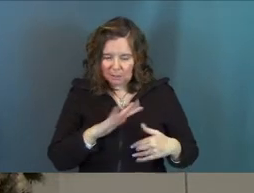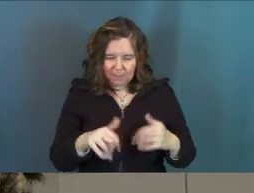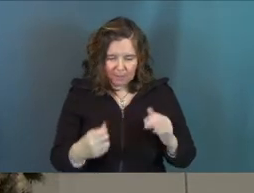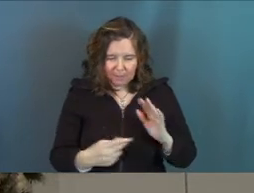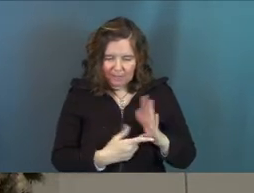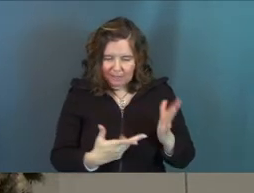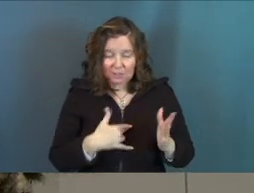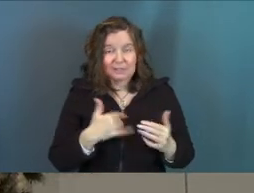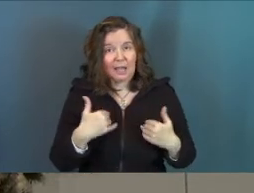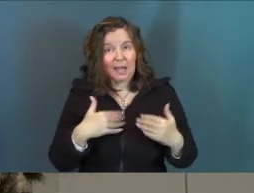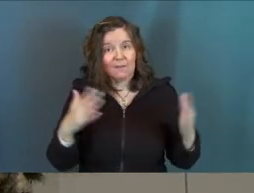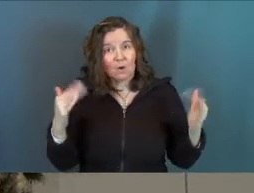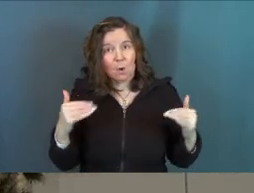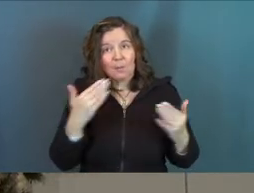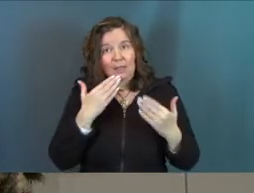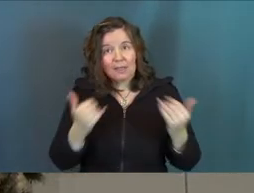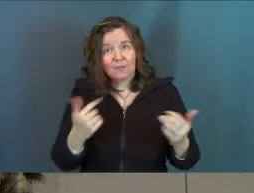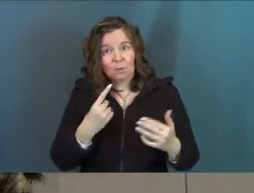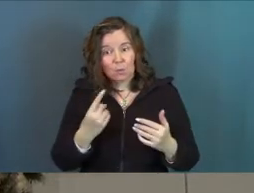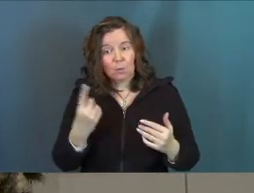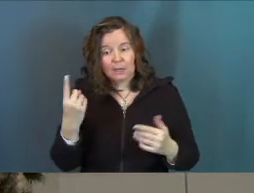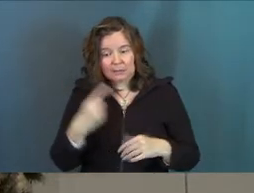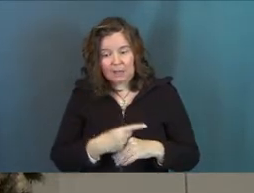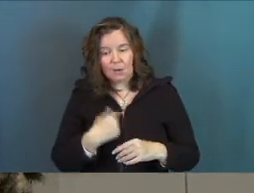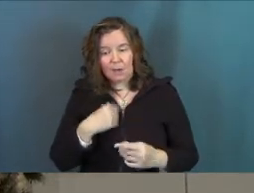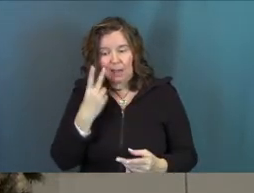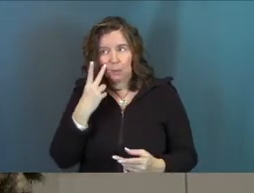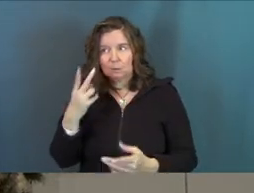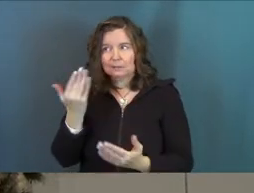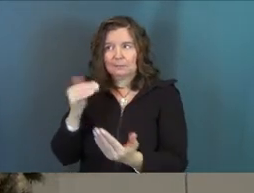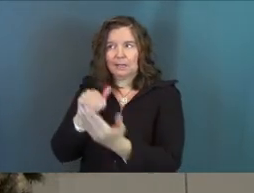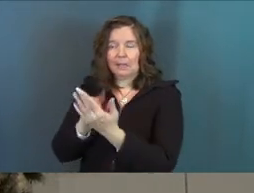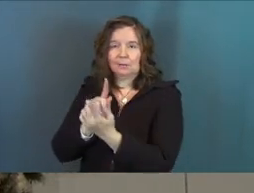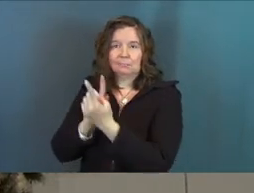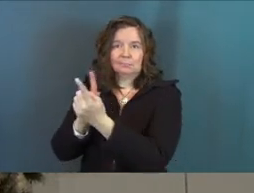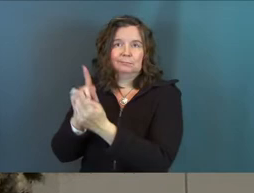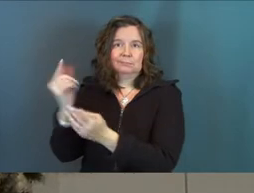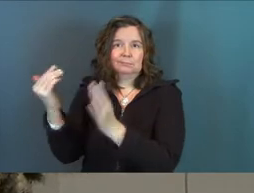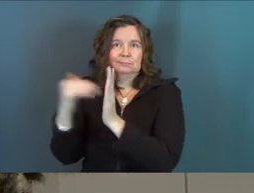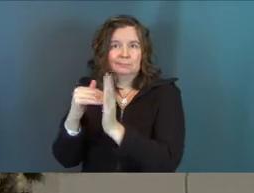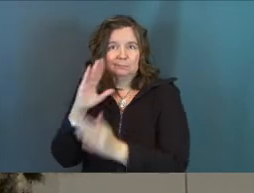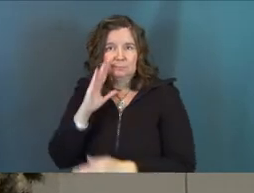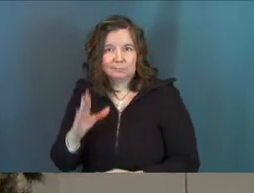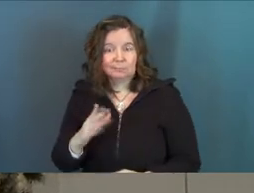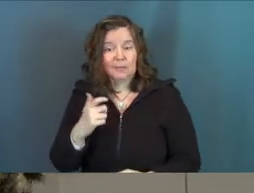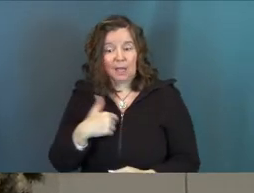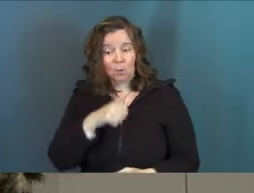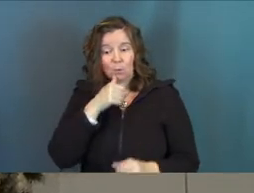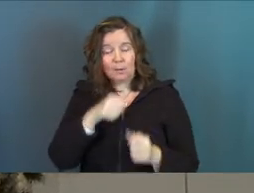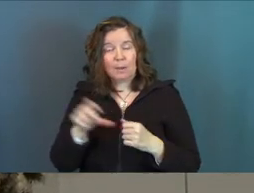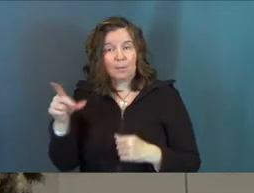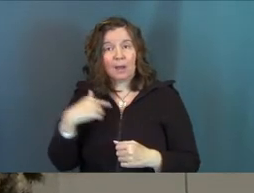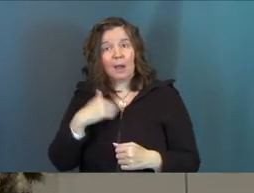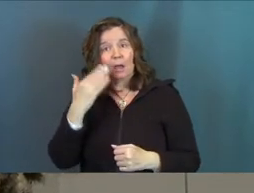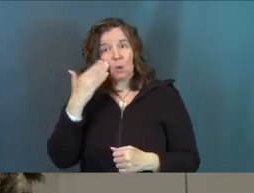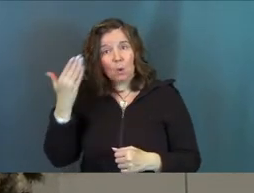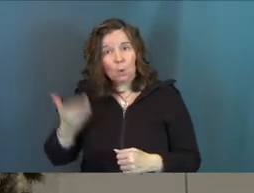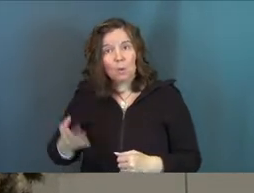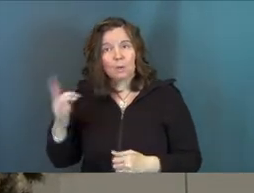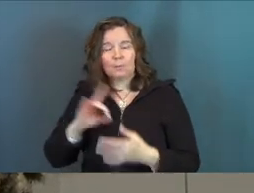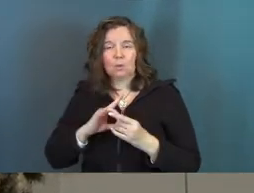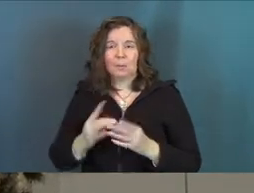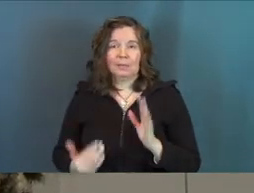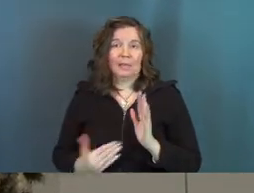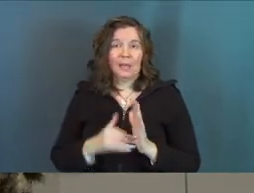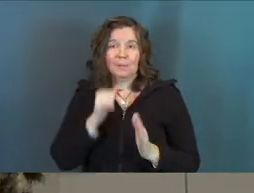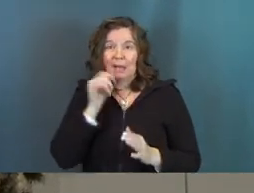coming back here because I have hope and I'm thankful for one day I will get to go be with him. Because I will remember him. I know him. The relationship,